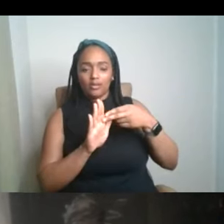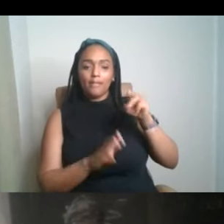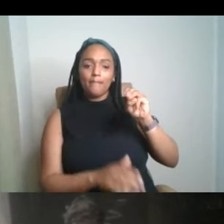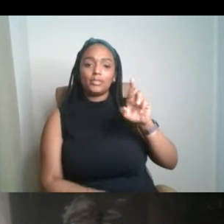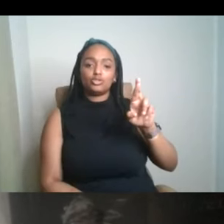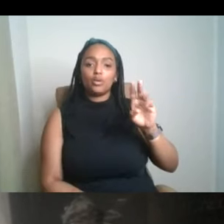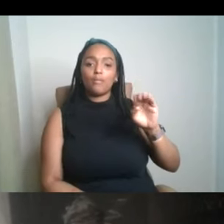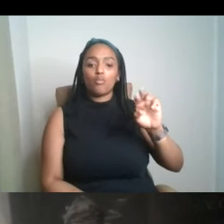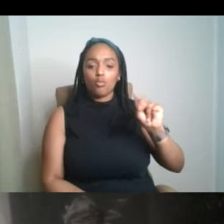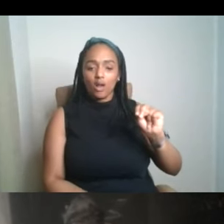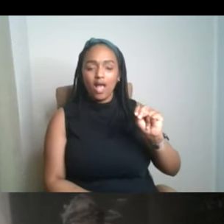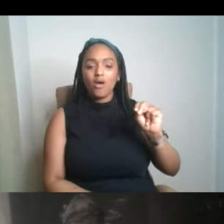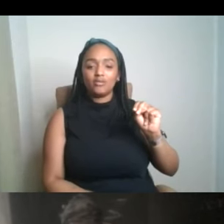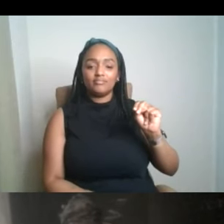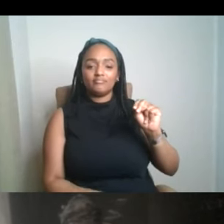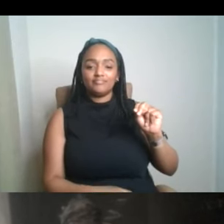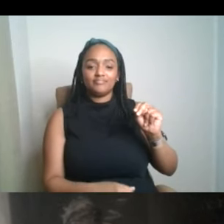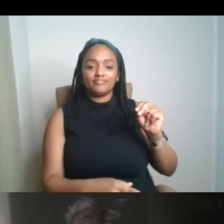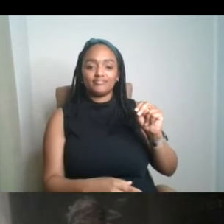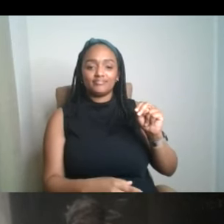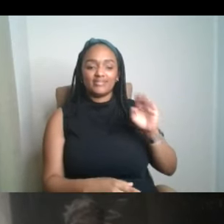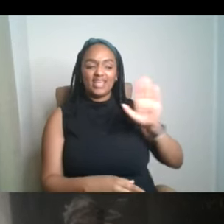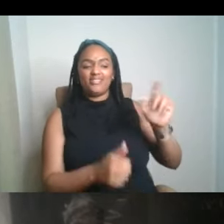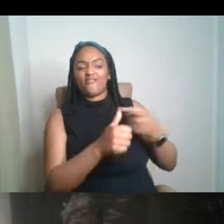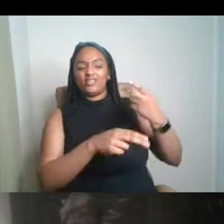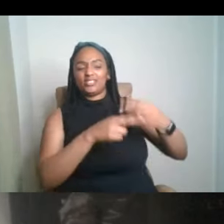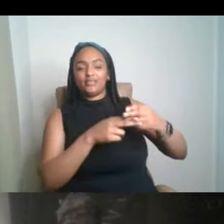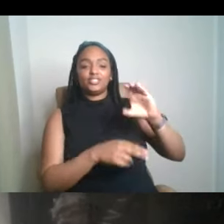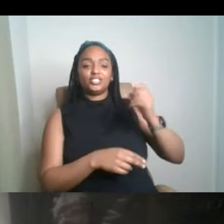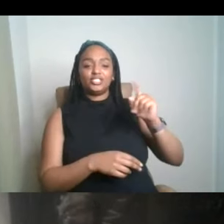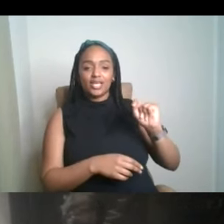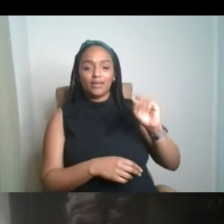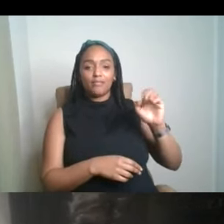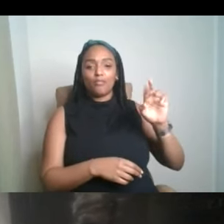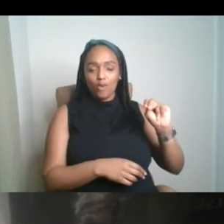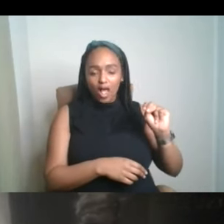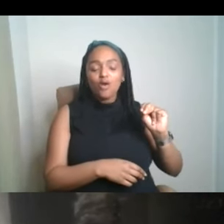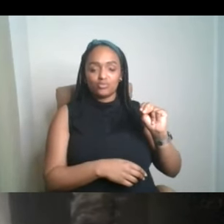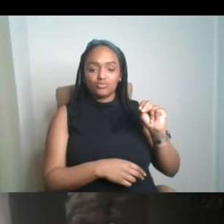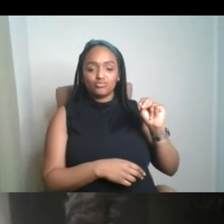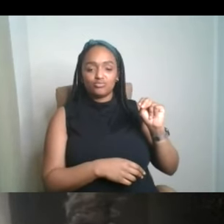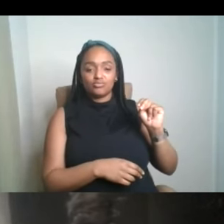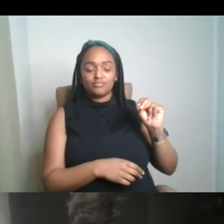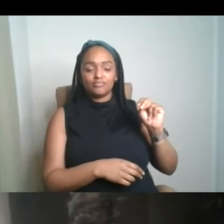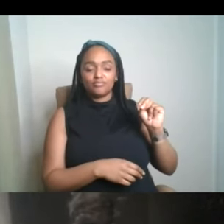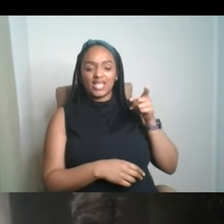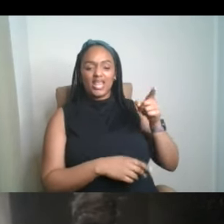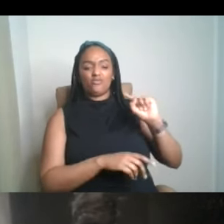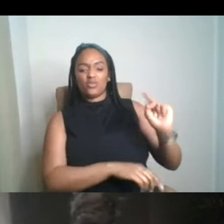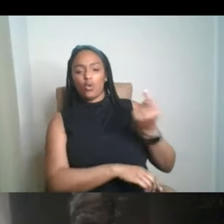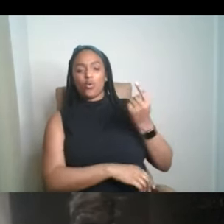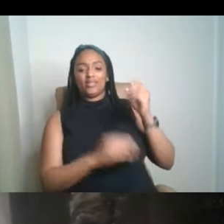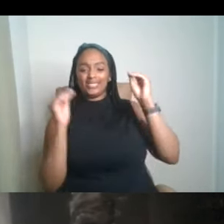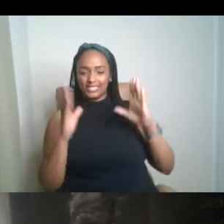his name was Chet Brown. We can call him by his first name now. He always says that to us now. But his name was Chet Brown and he was the only teacher of color